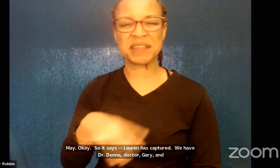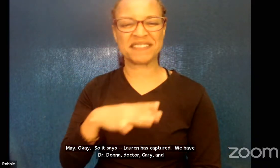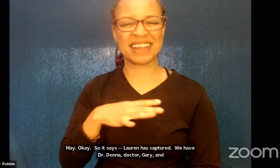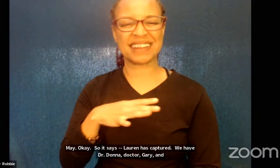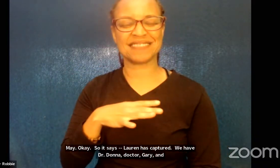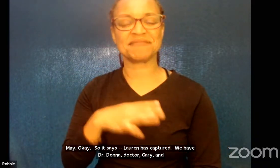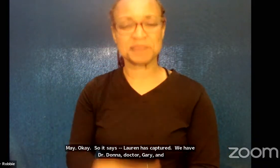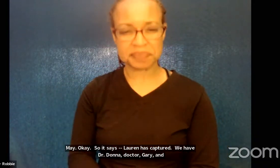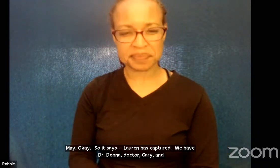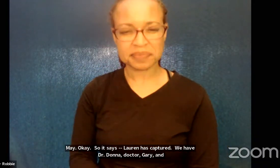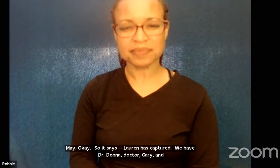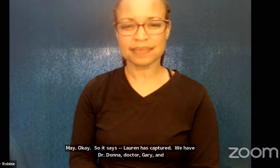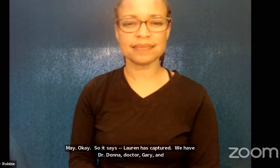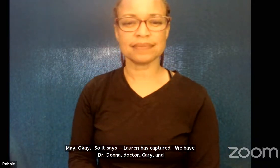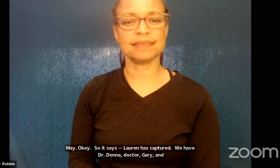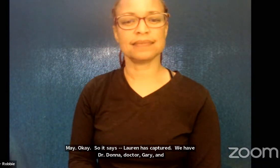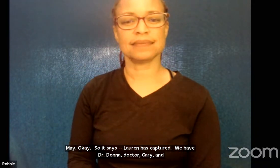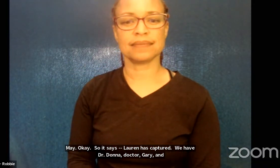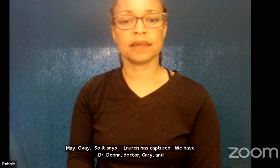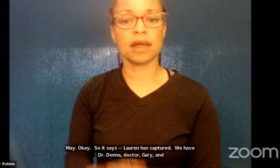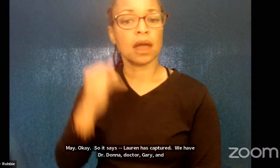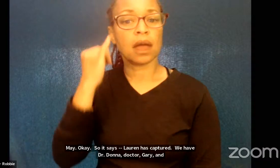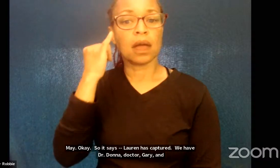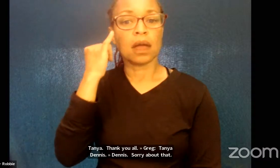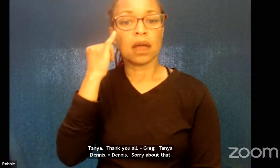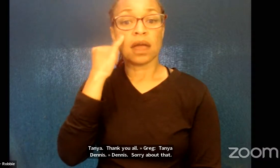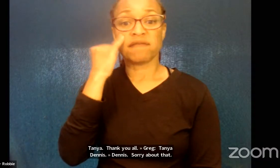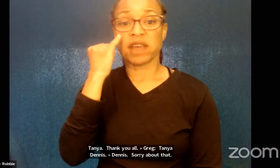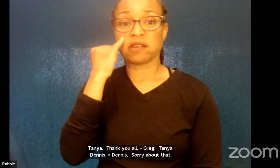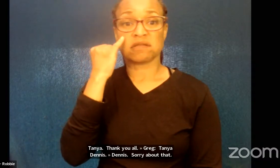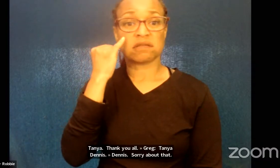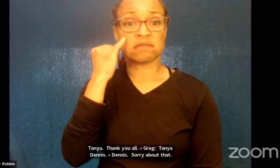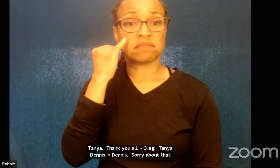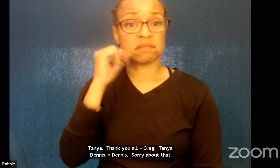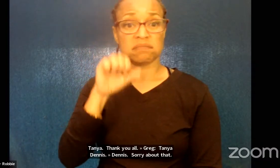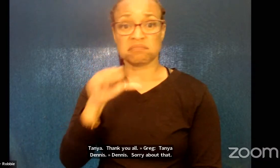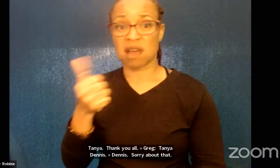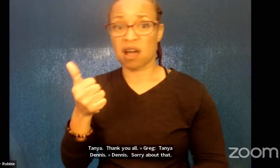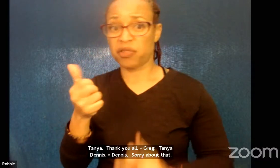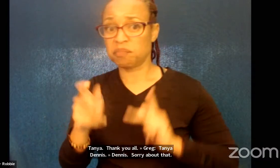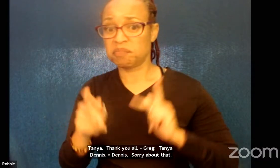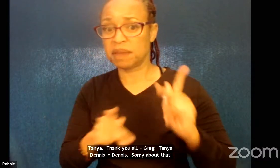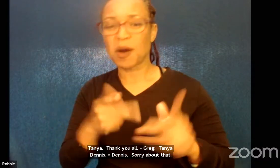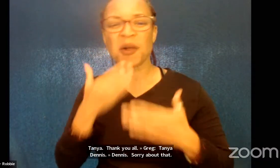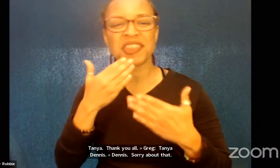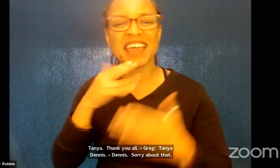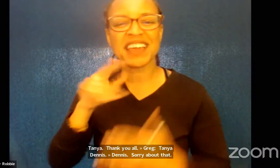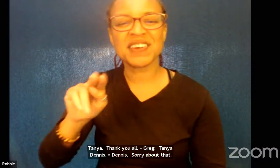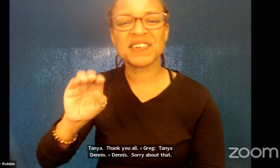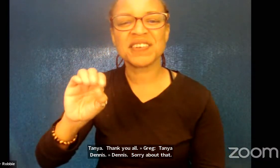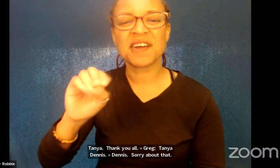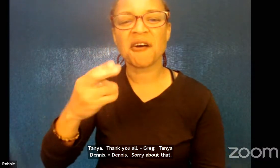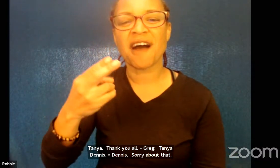Tanya, if there is anyone else, and thank you, Noha.